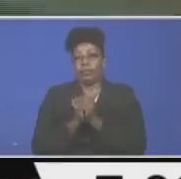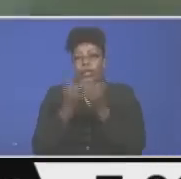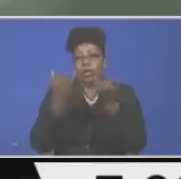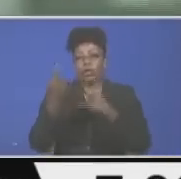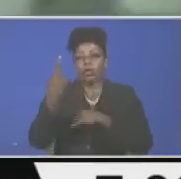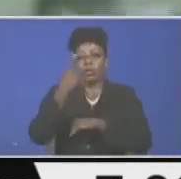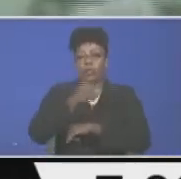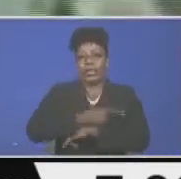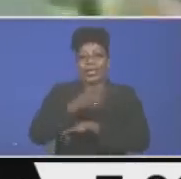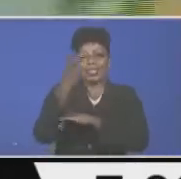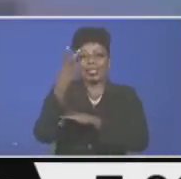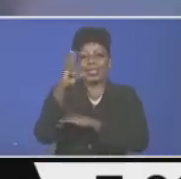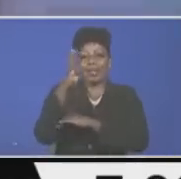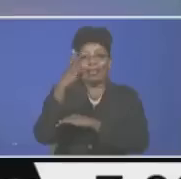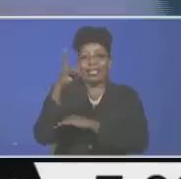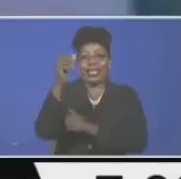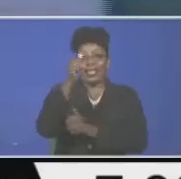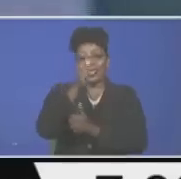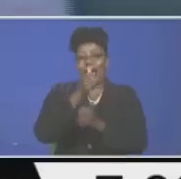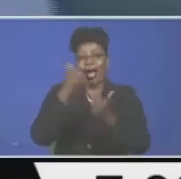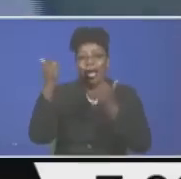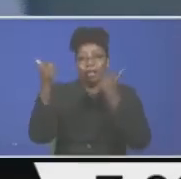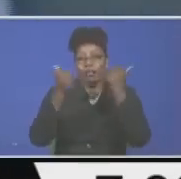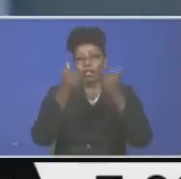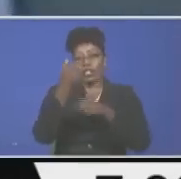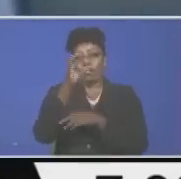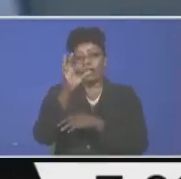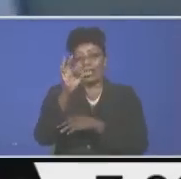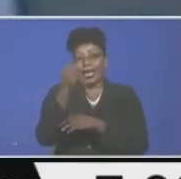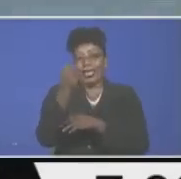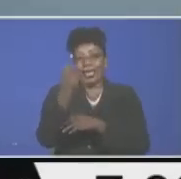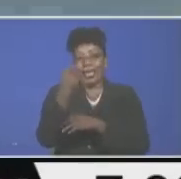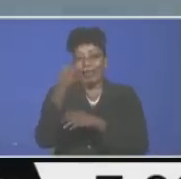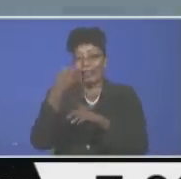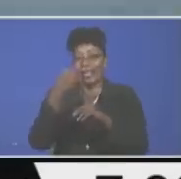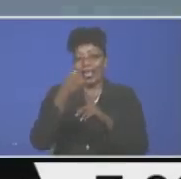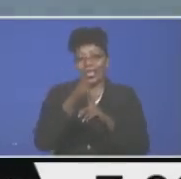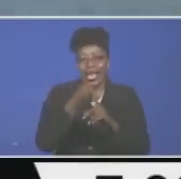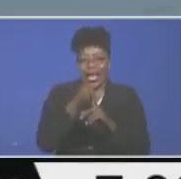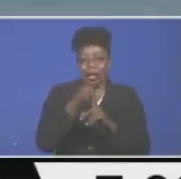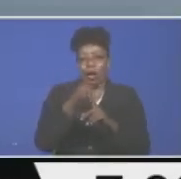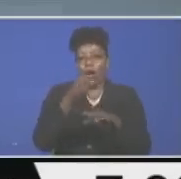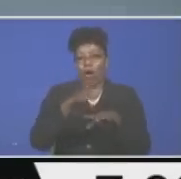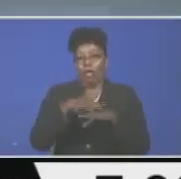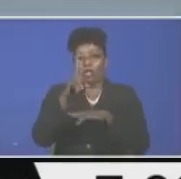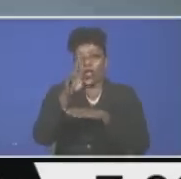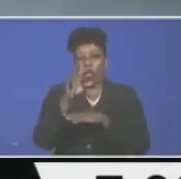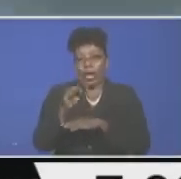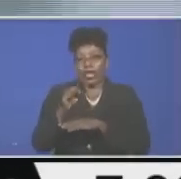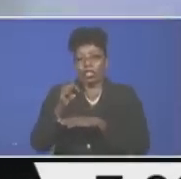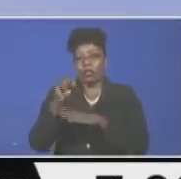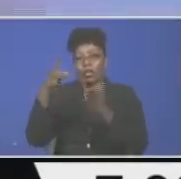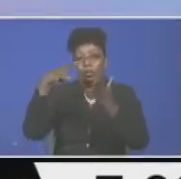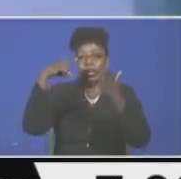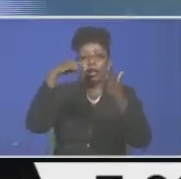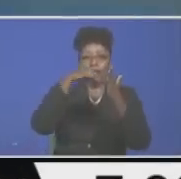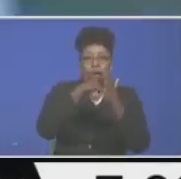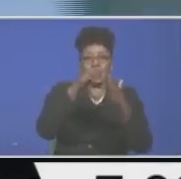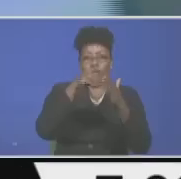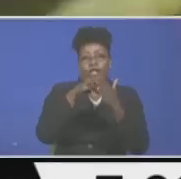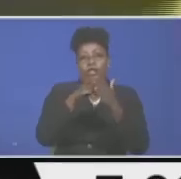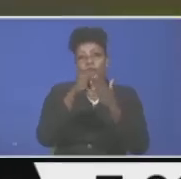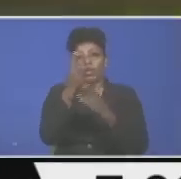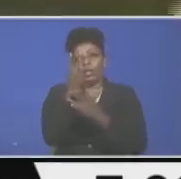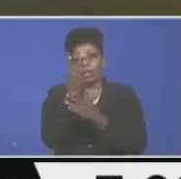Today marks the 17th anniversary of the 9/11 attacks on the United States when hijacked jetliners crashed into the World Trade Center in New York,